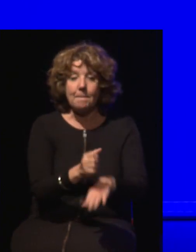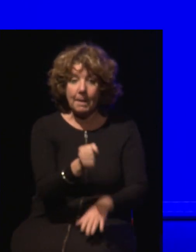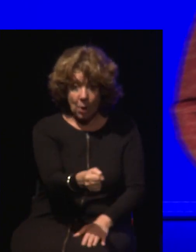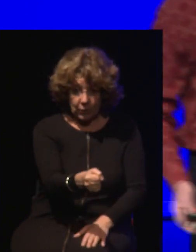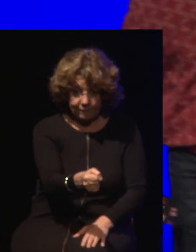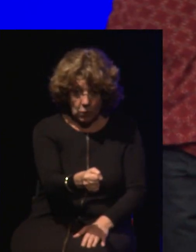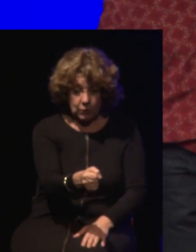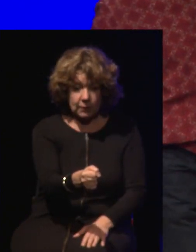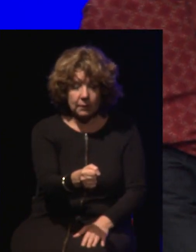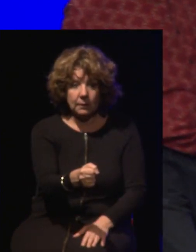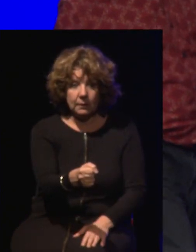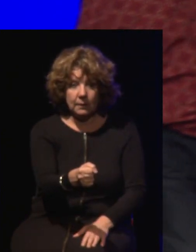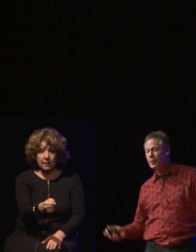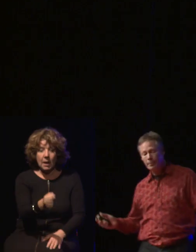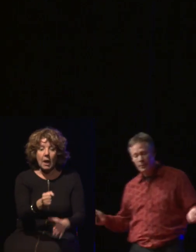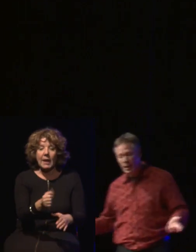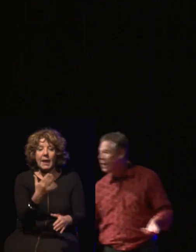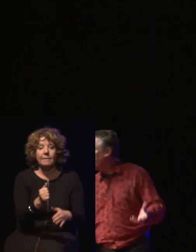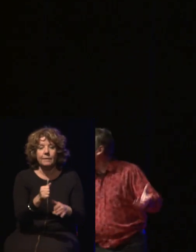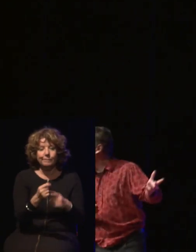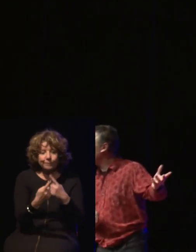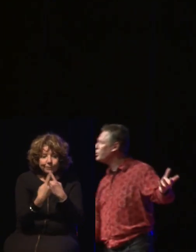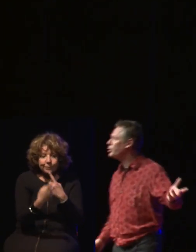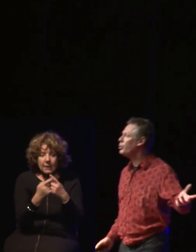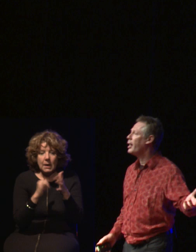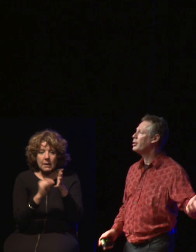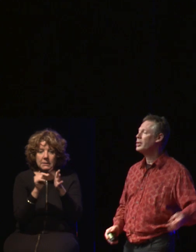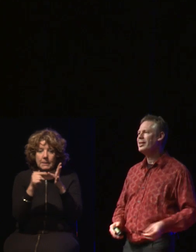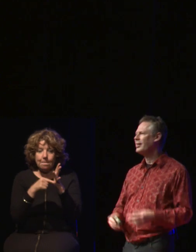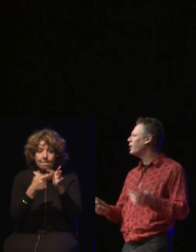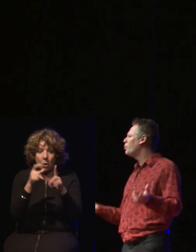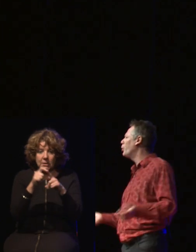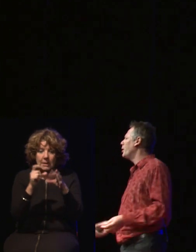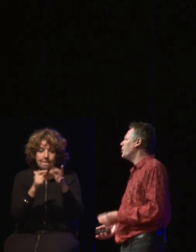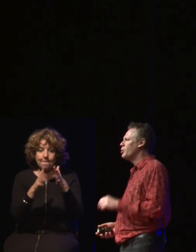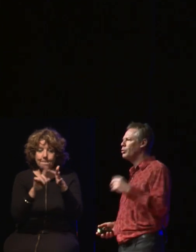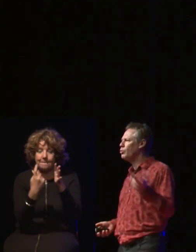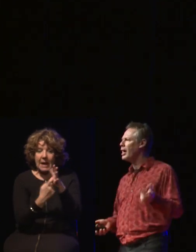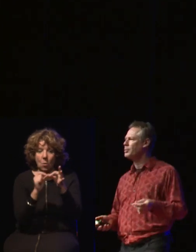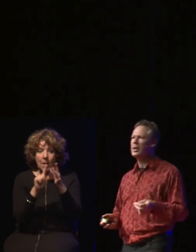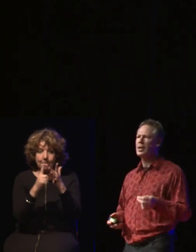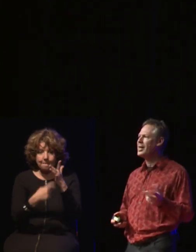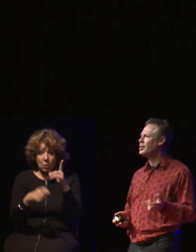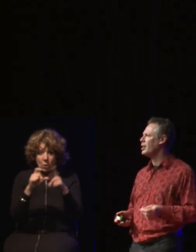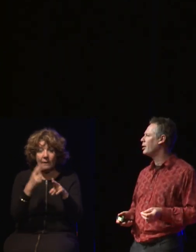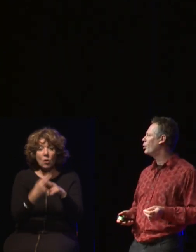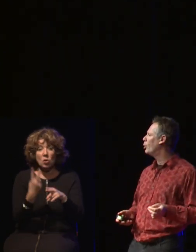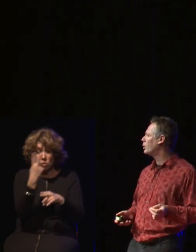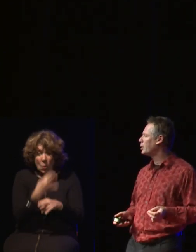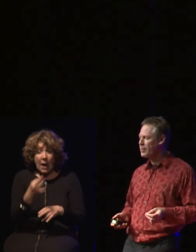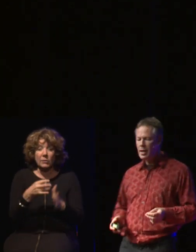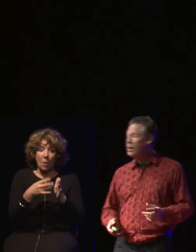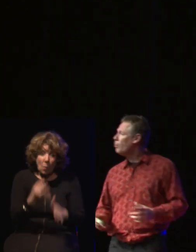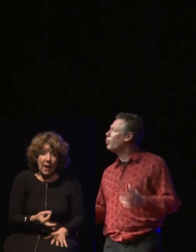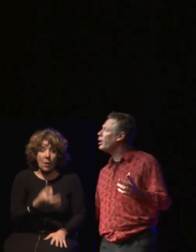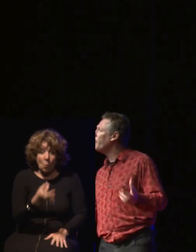near the bow of a spotted bowerbird. And in over 2 hours, he'd done little more than his usual rasping and hissing